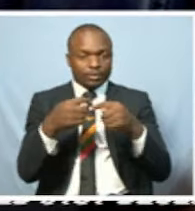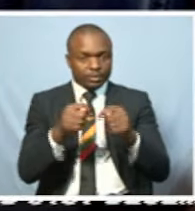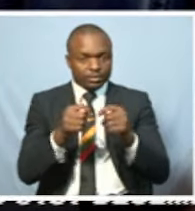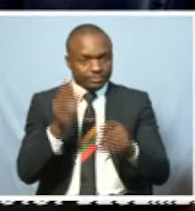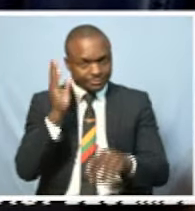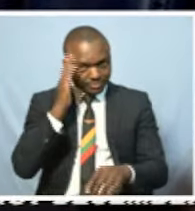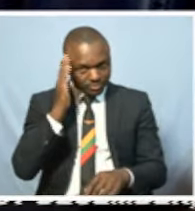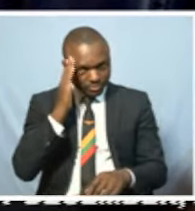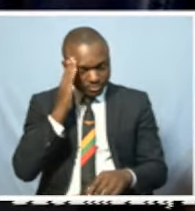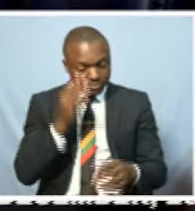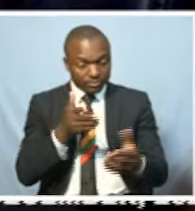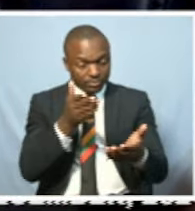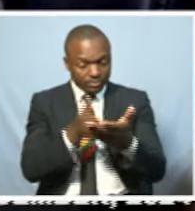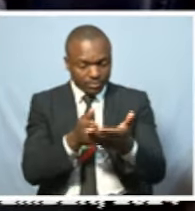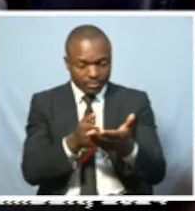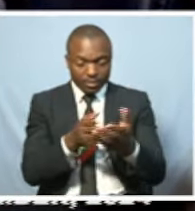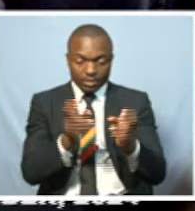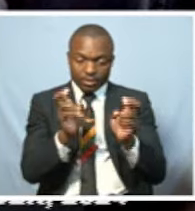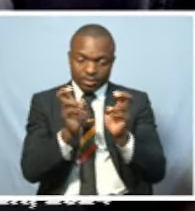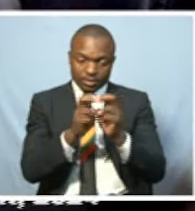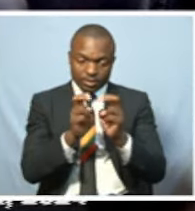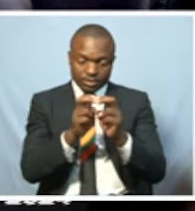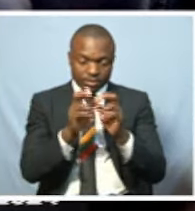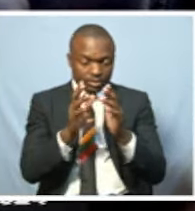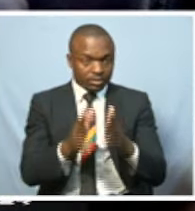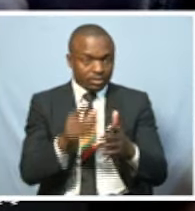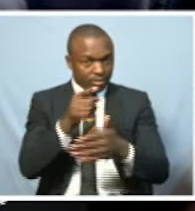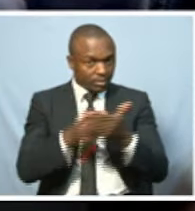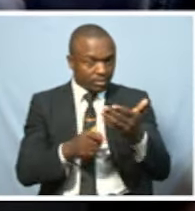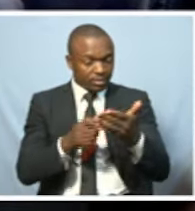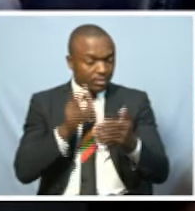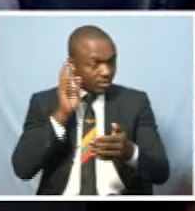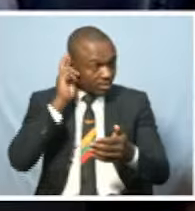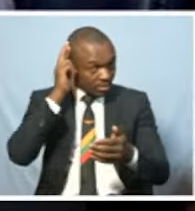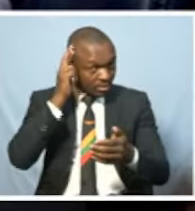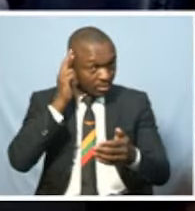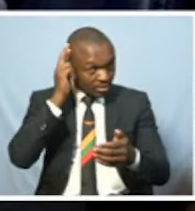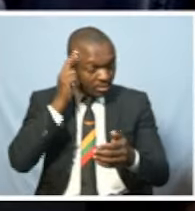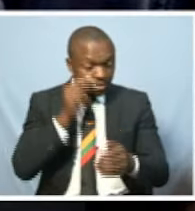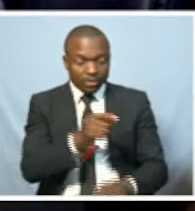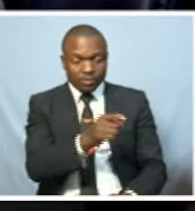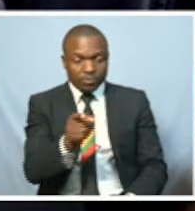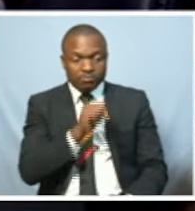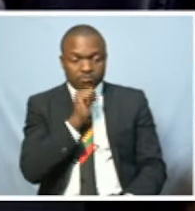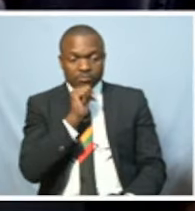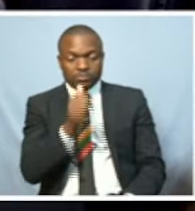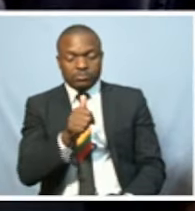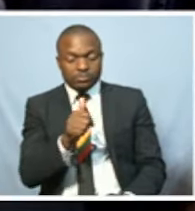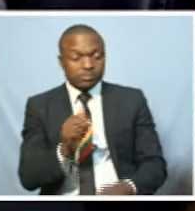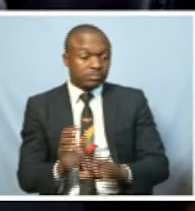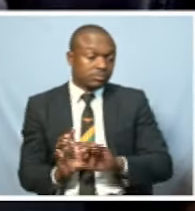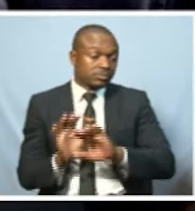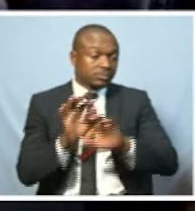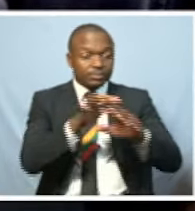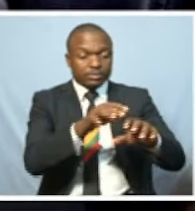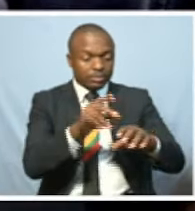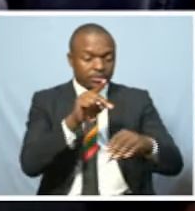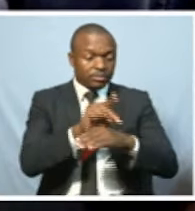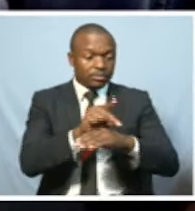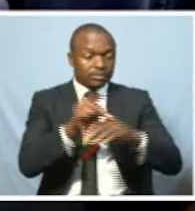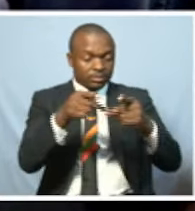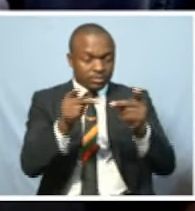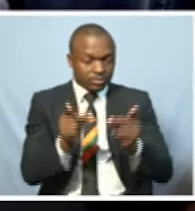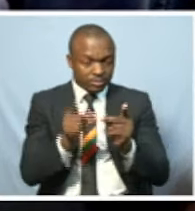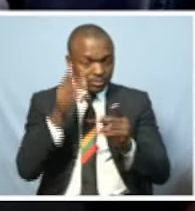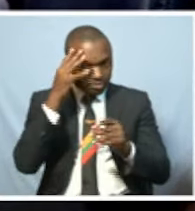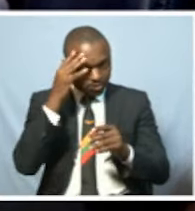with these contractors what the real reason for them not to mobilize on site